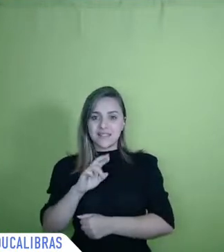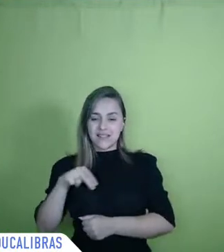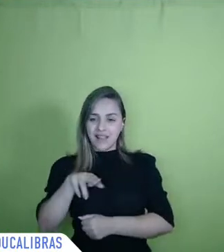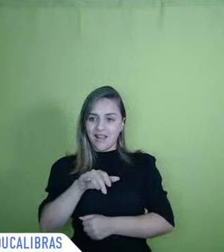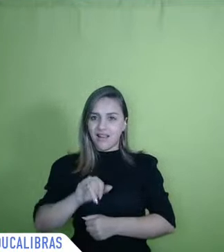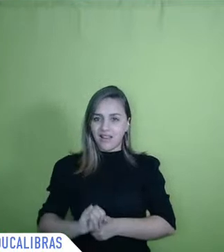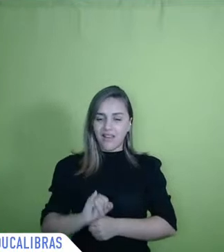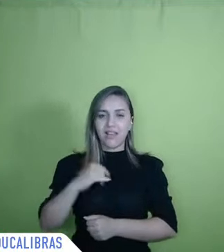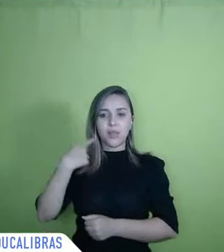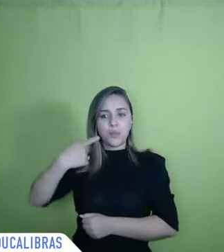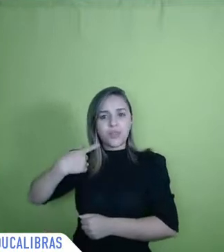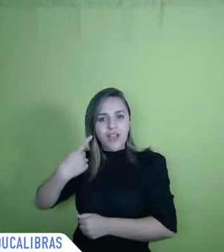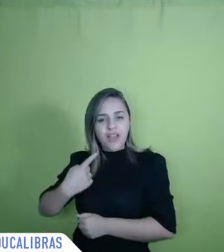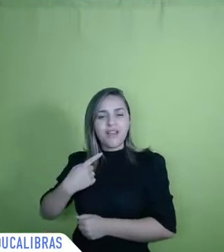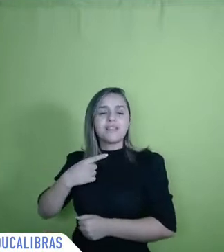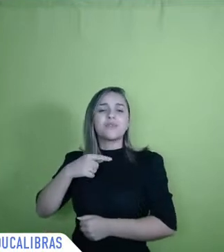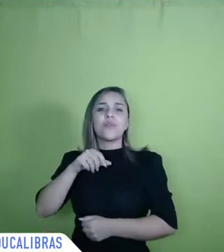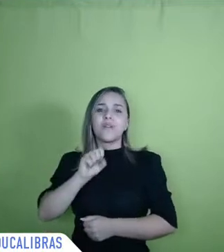a